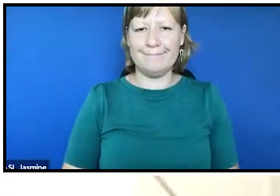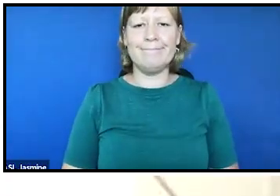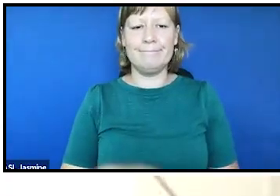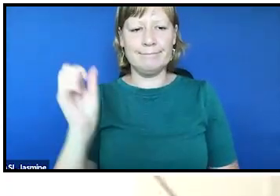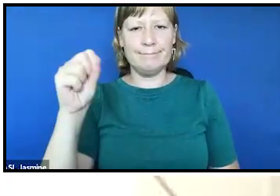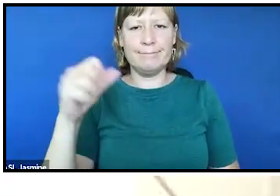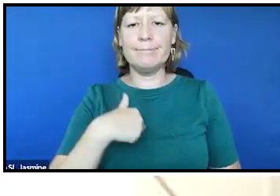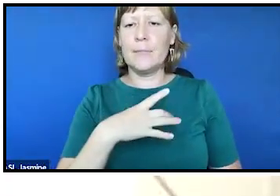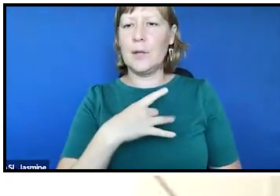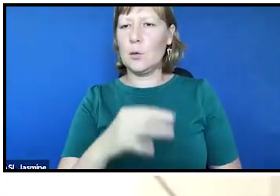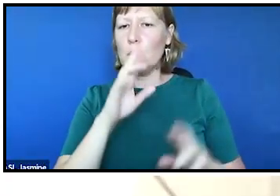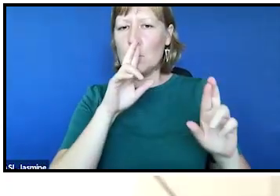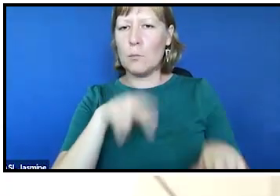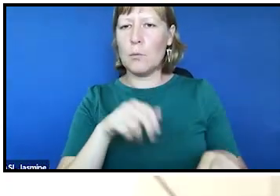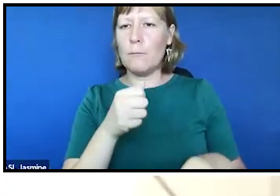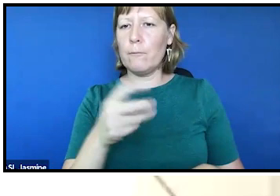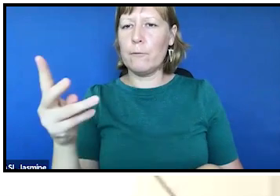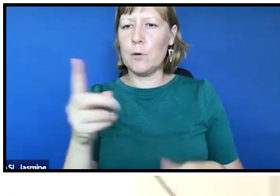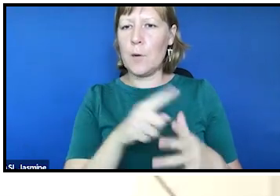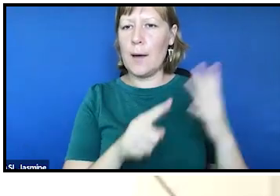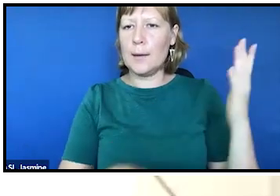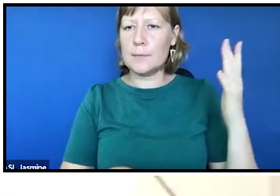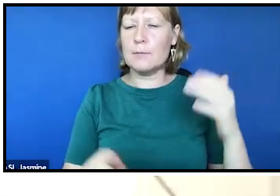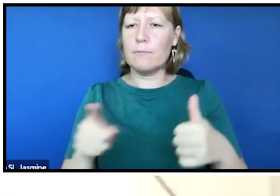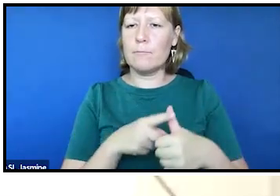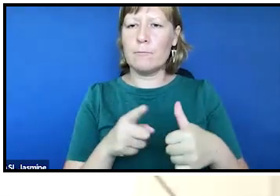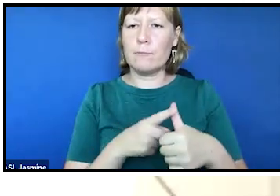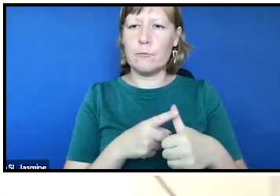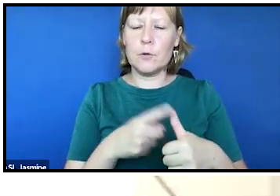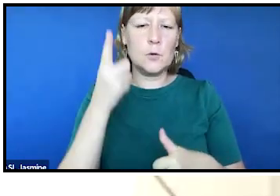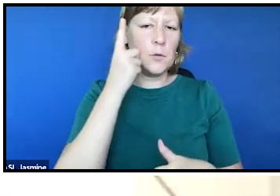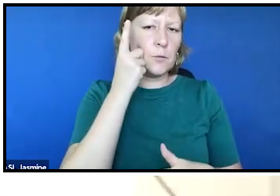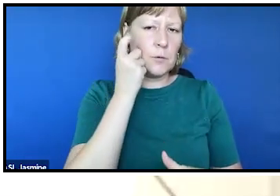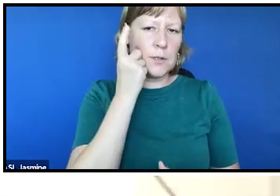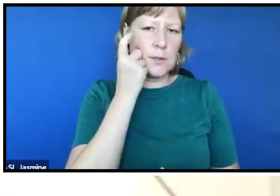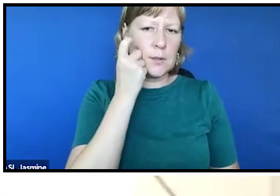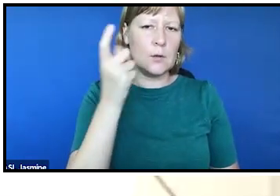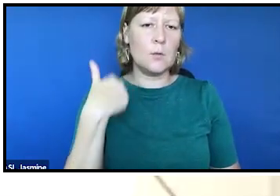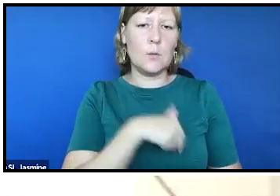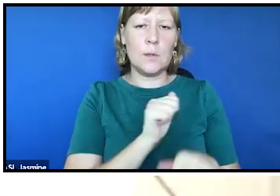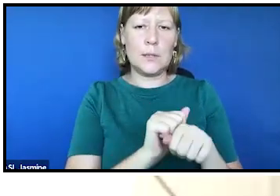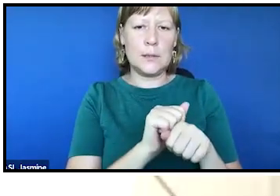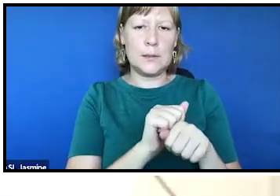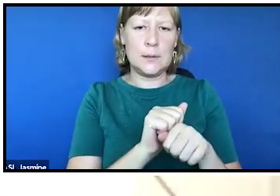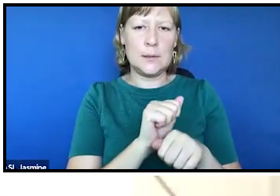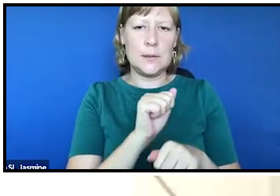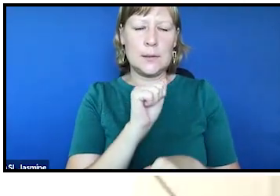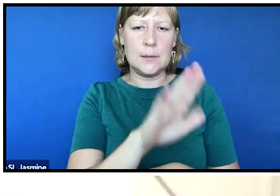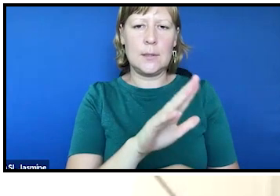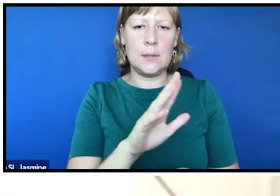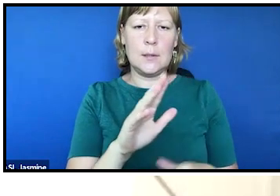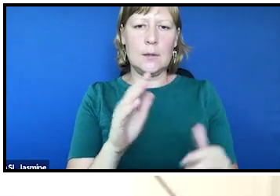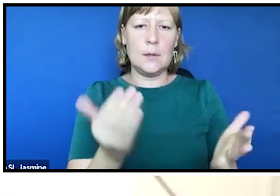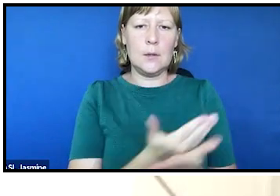to report on a few items. The first one is that recently we sent an updated